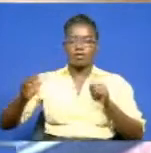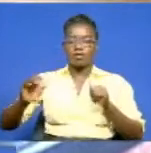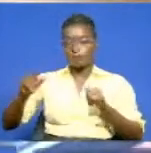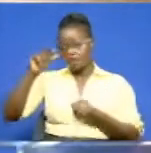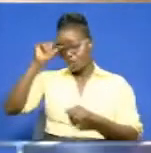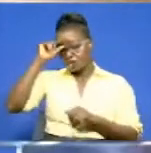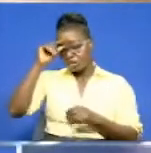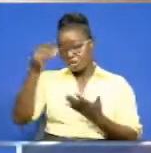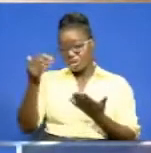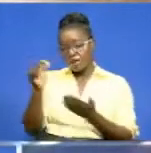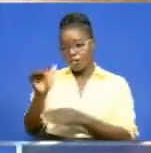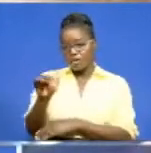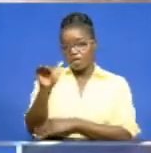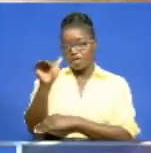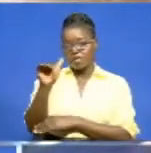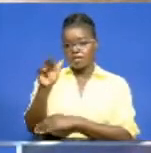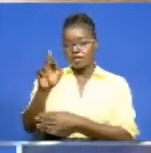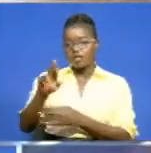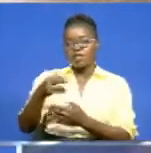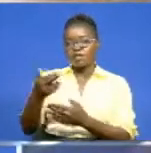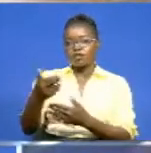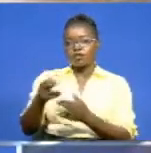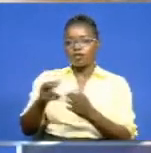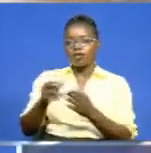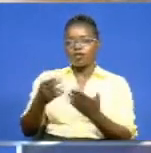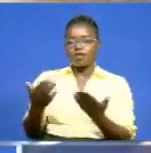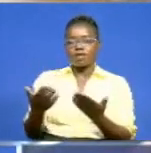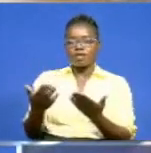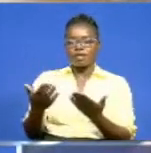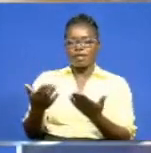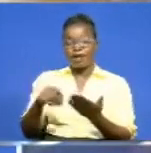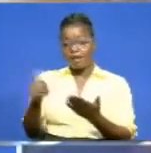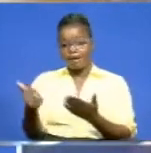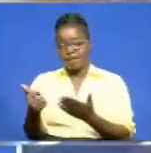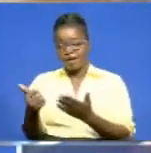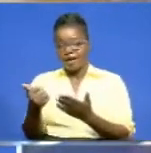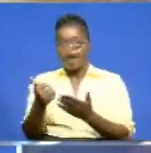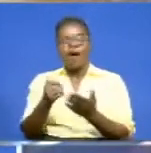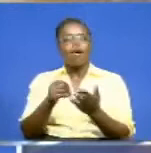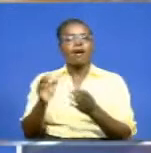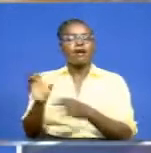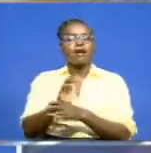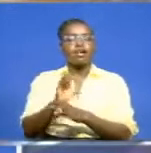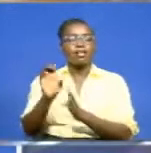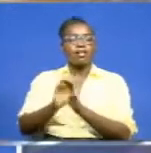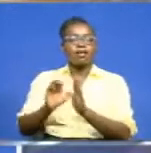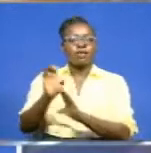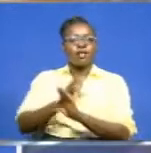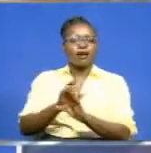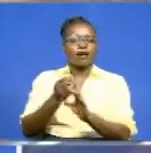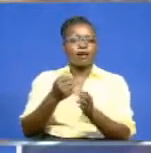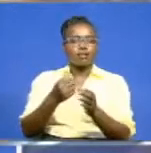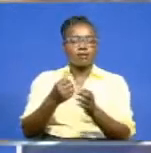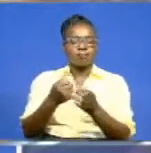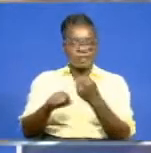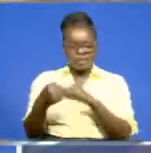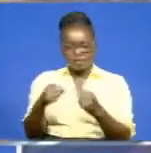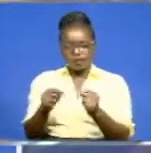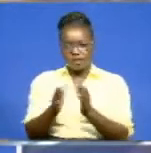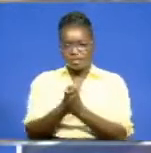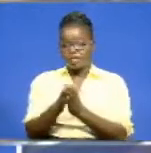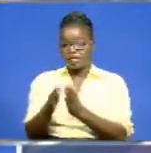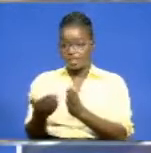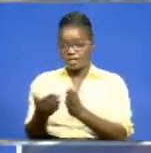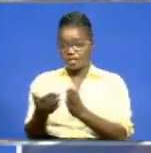has been urged to restore co-curricular activities and sporting activities in learning institutions in a bid to relieve learners from